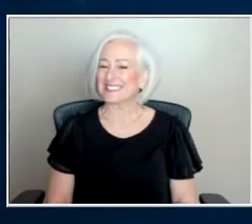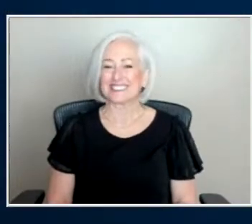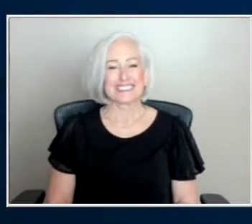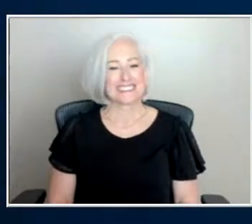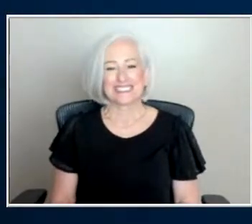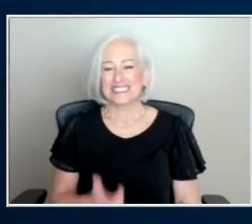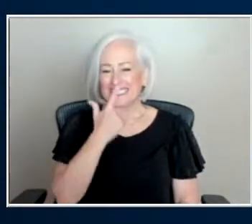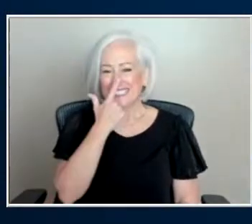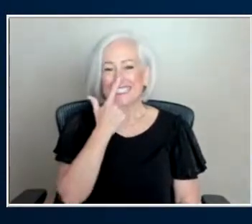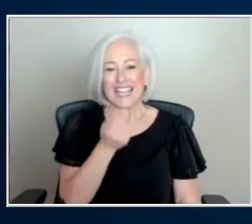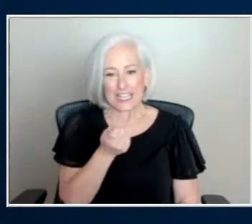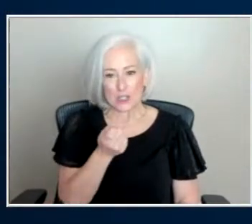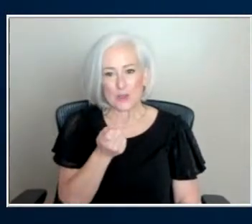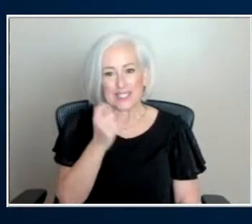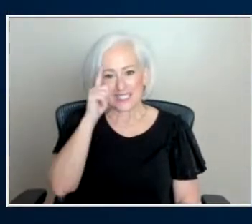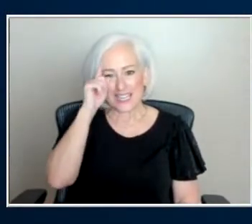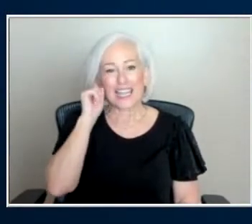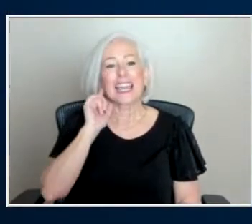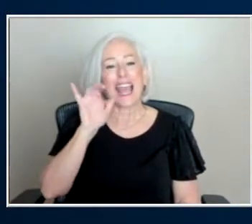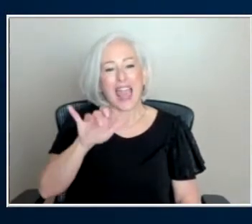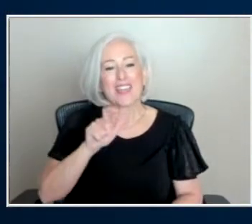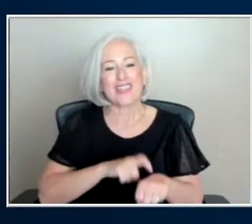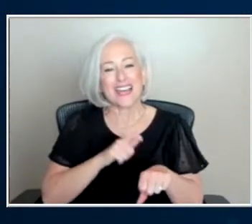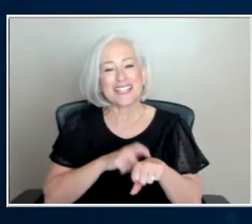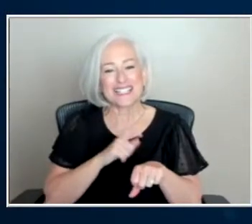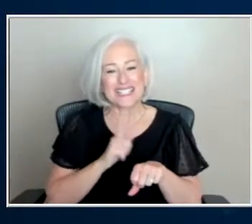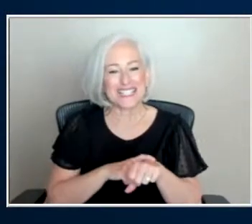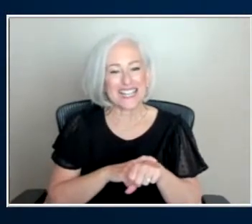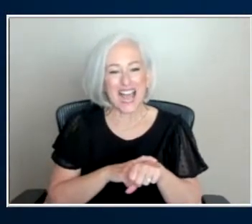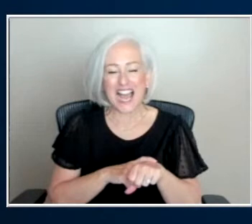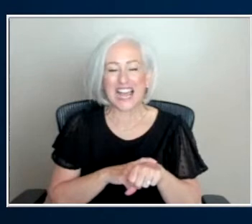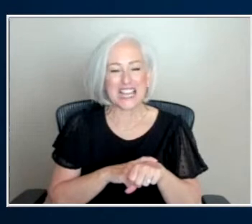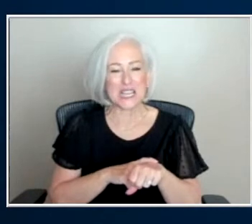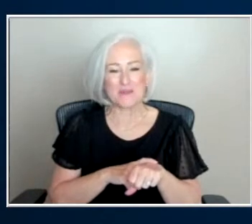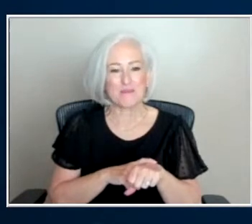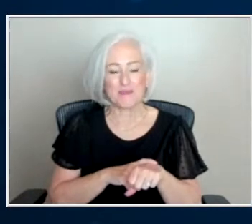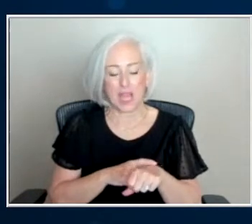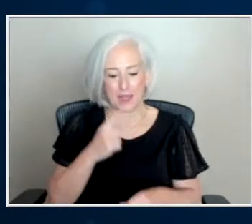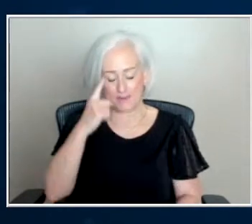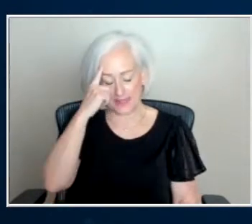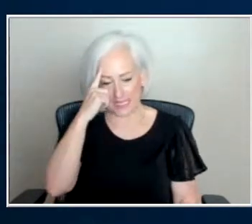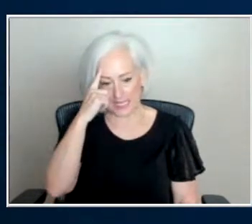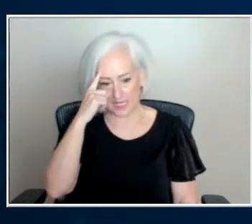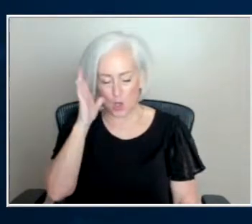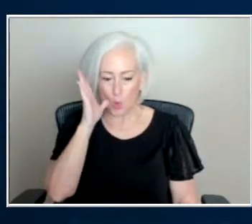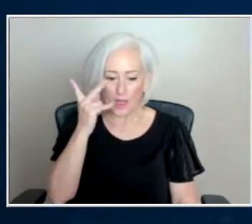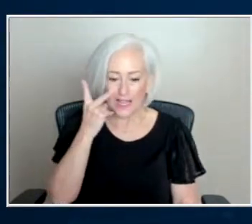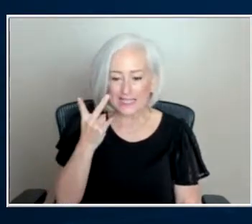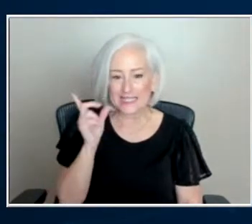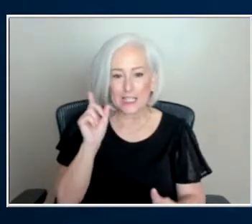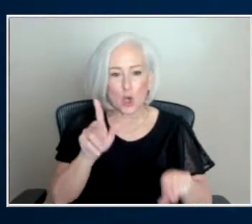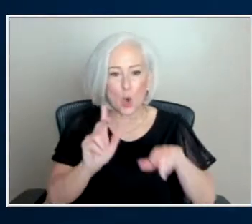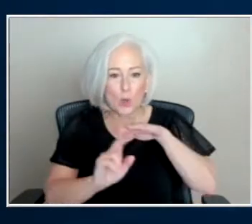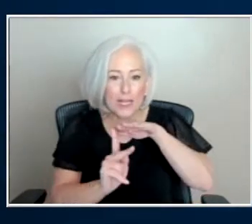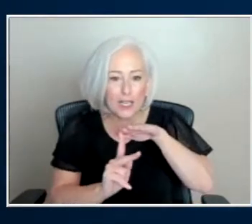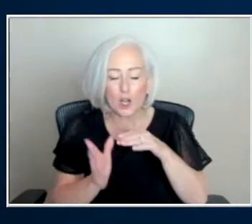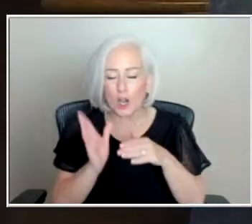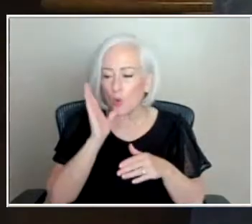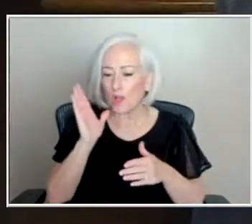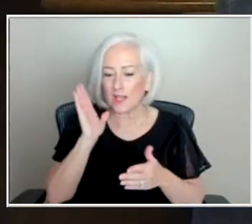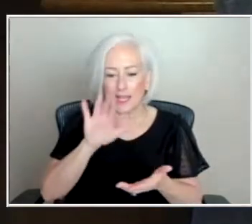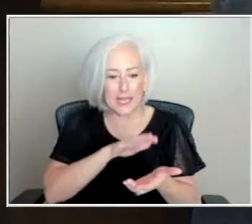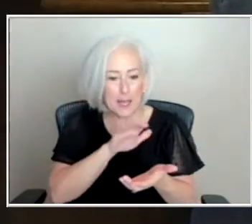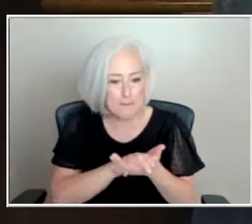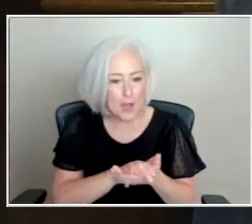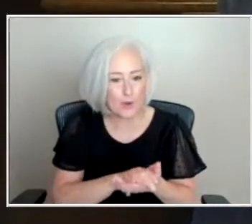because at that time, it was just, am I going to be able to see him go to kindergarten? Am I going to be able to see him get married? Am I going to be able